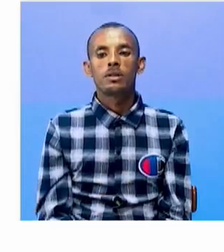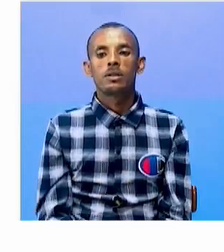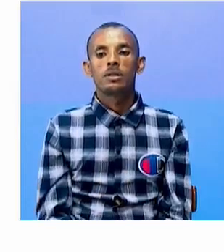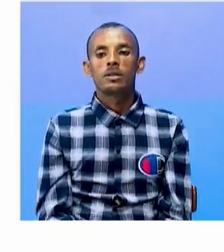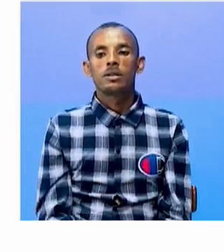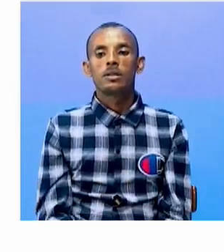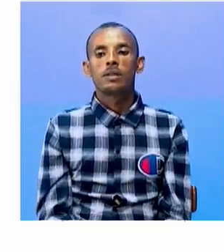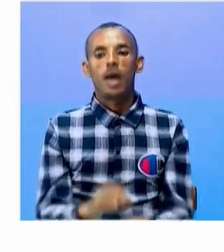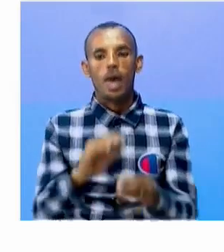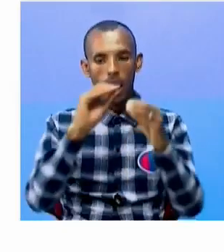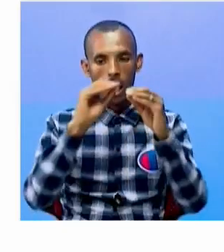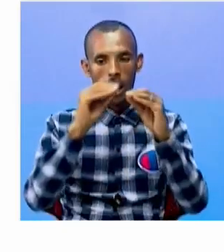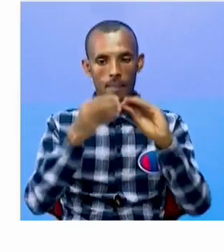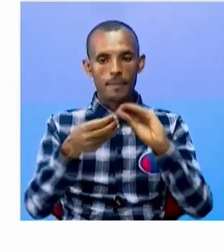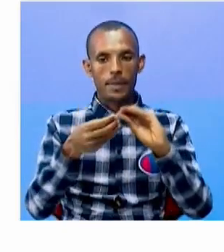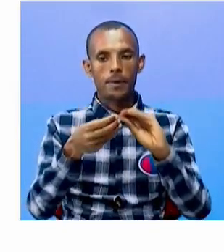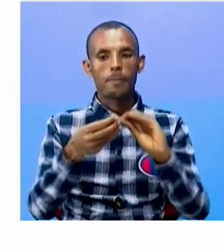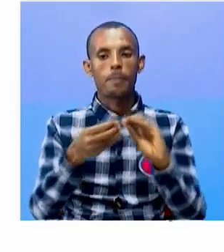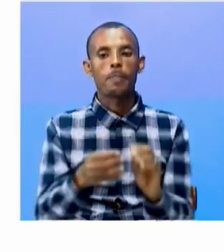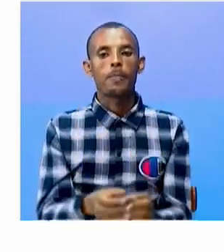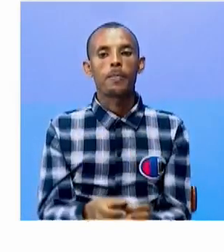a number